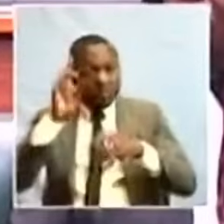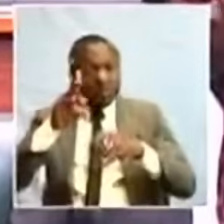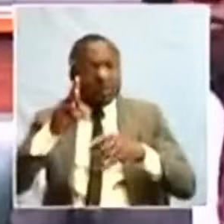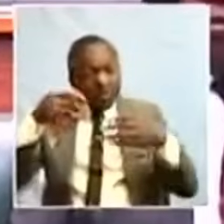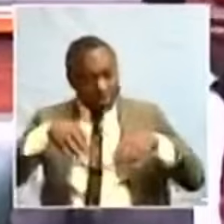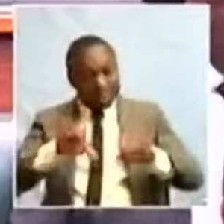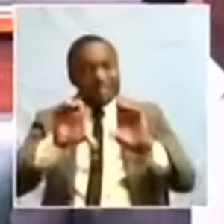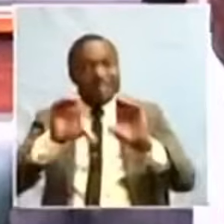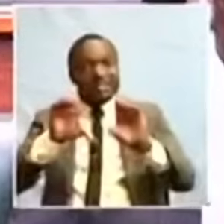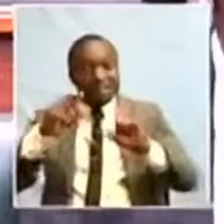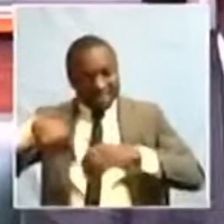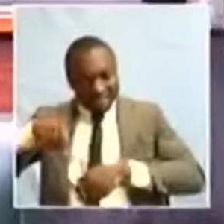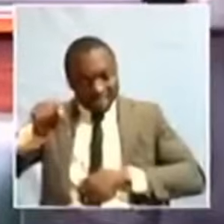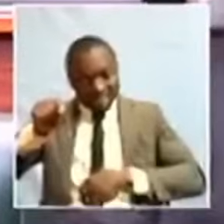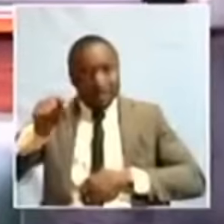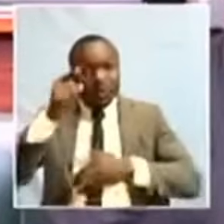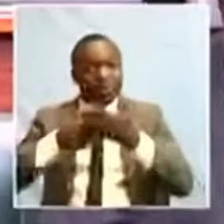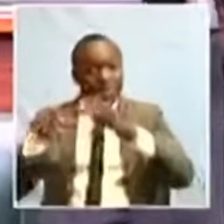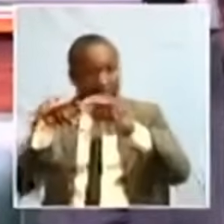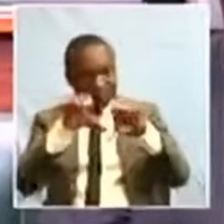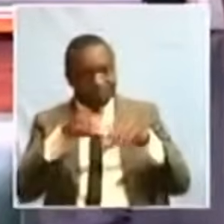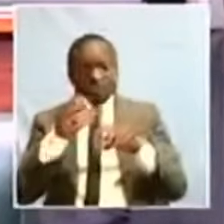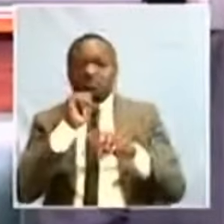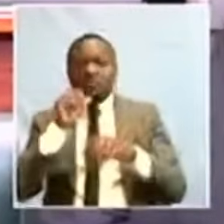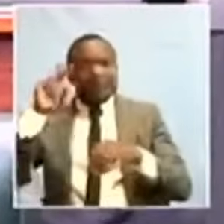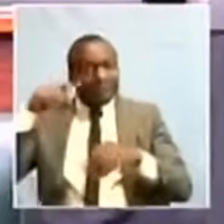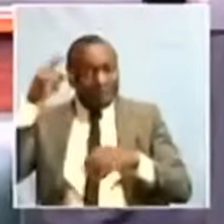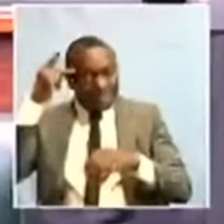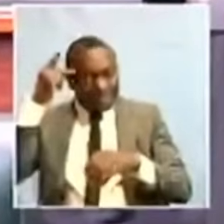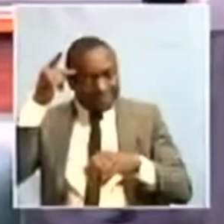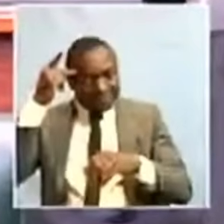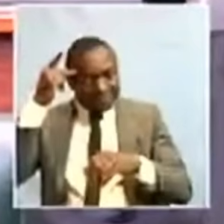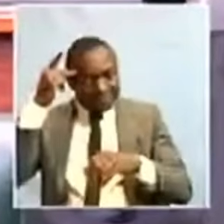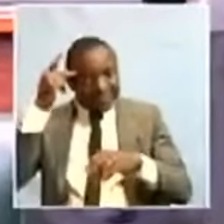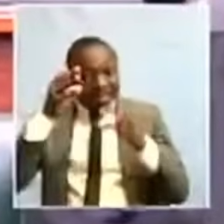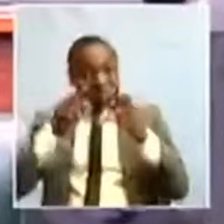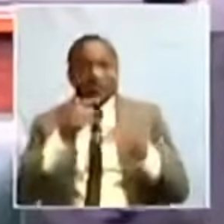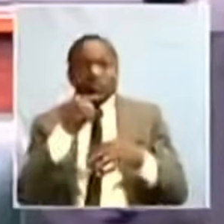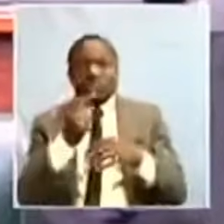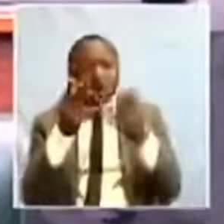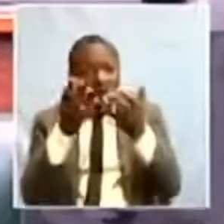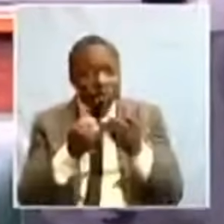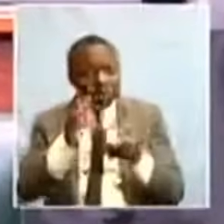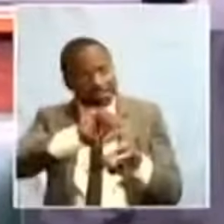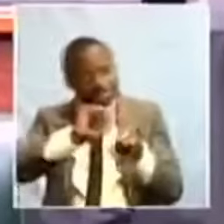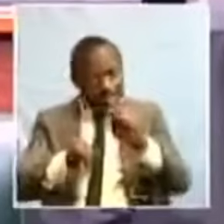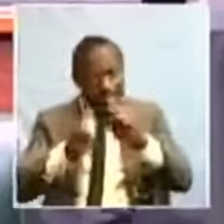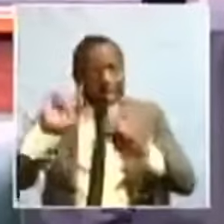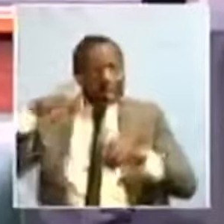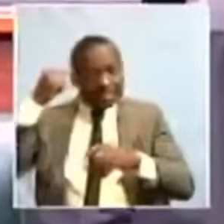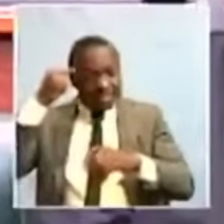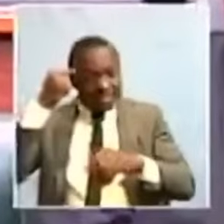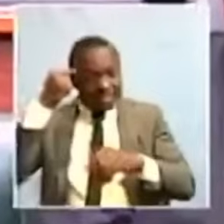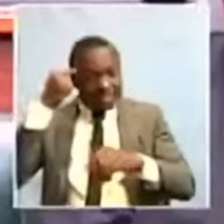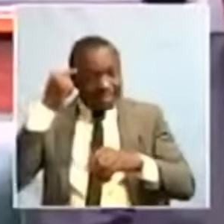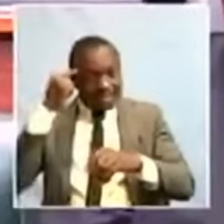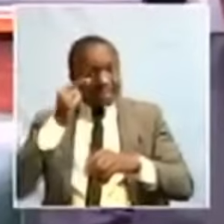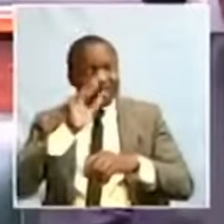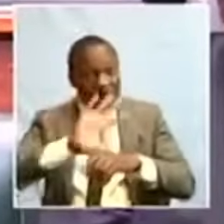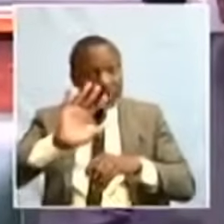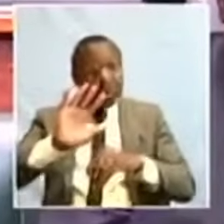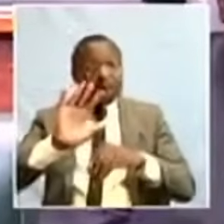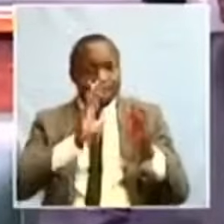survive. What do we do? It is not political. Whether you say you want to change the government, because that's your